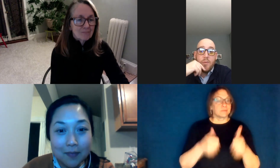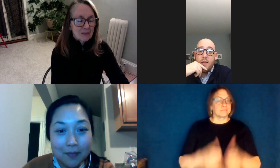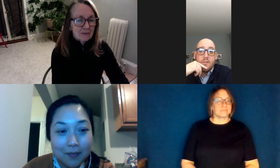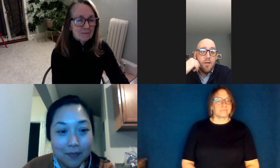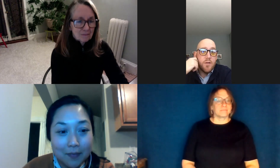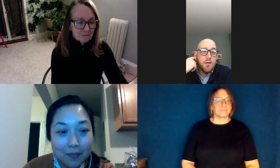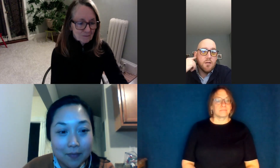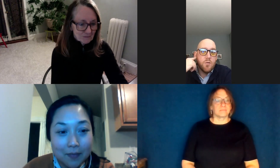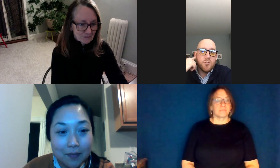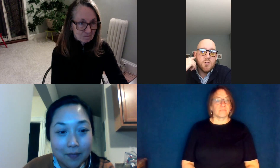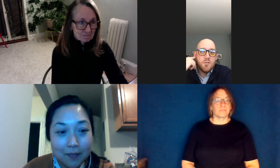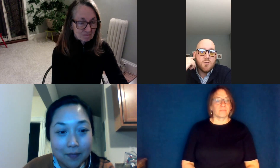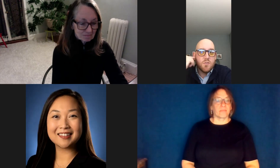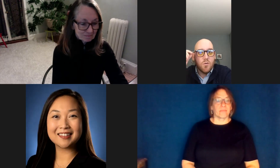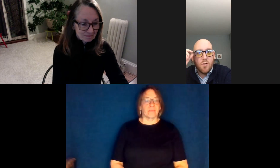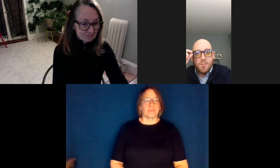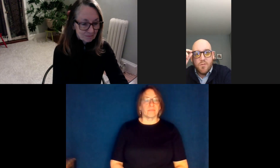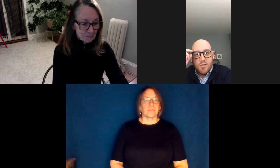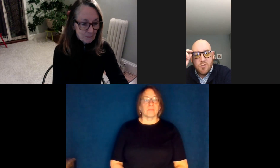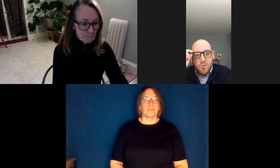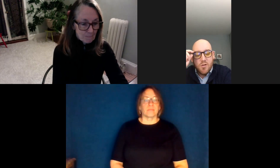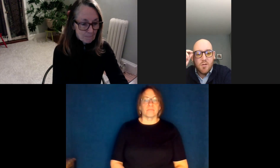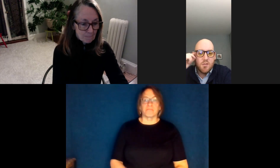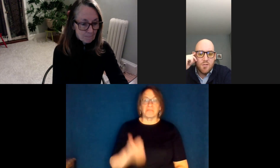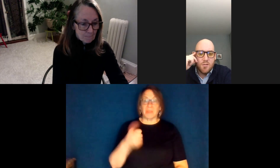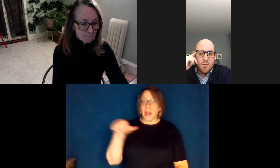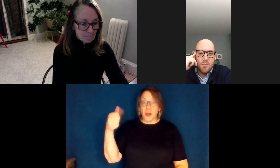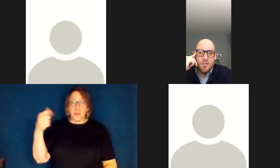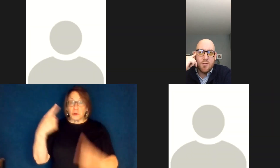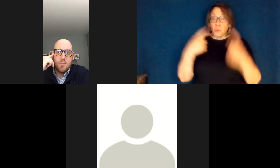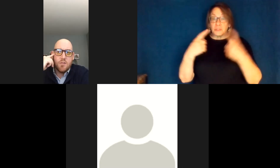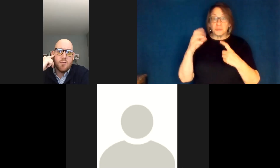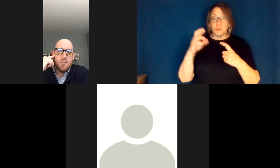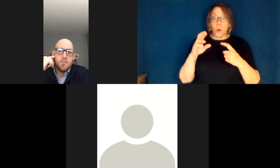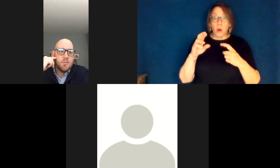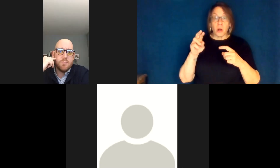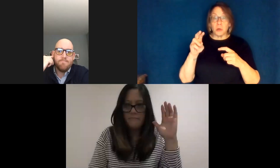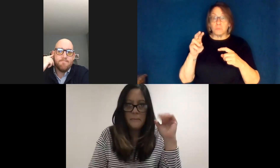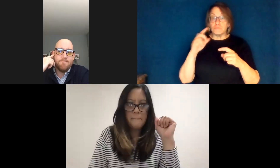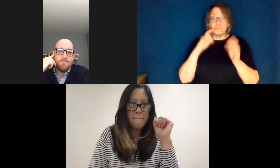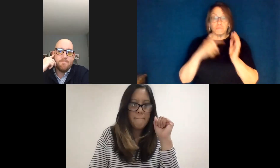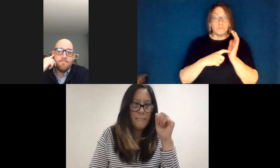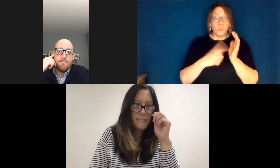Did anybody else have any questions or observations or?